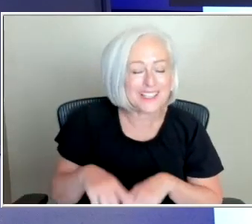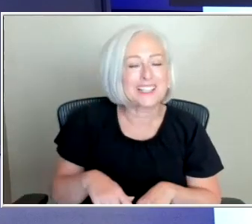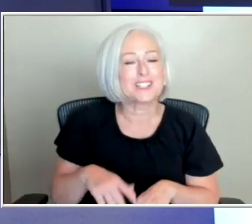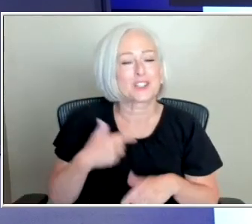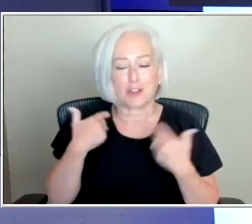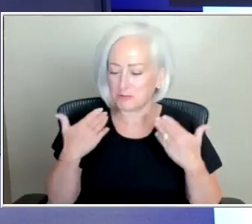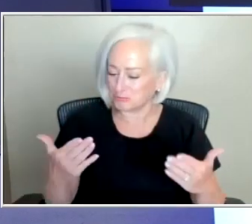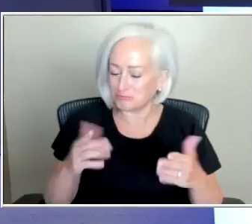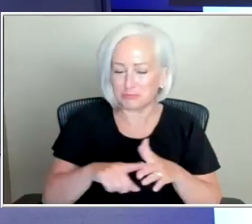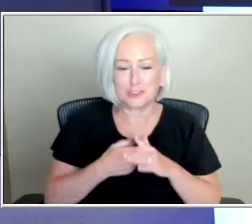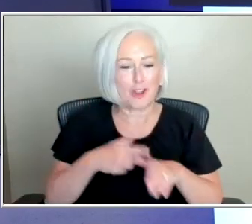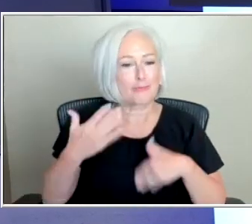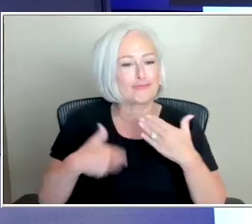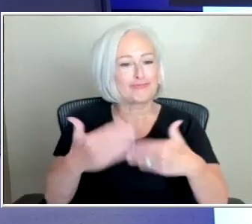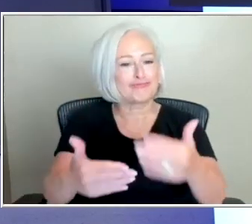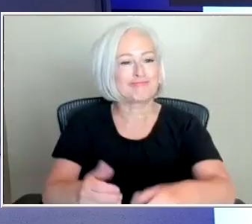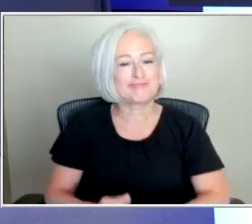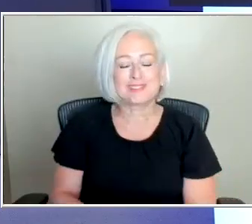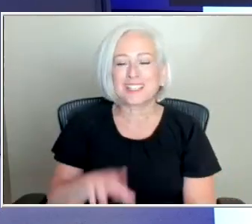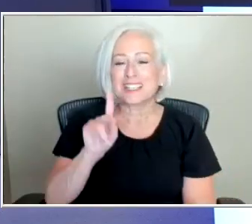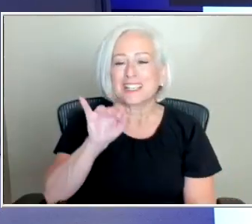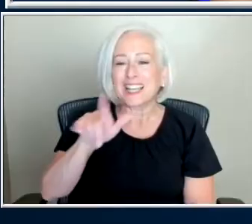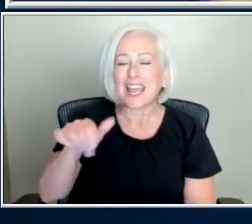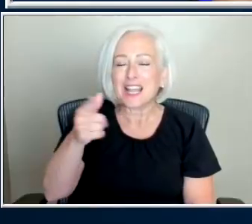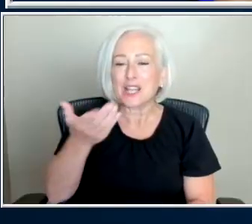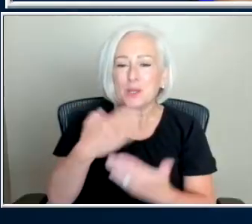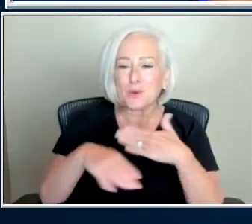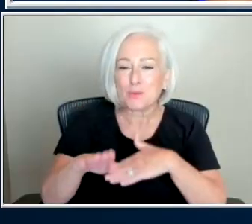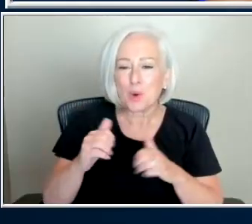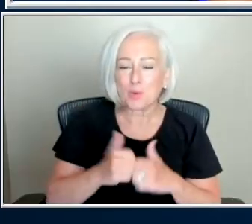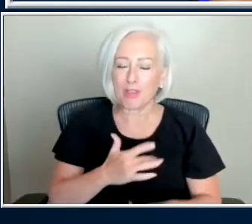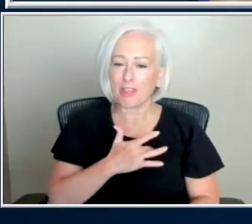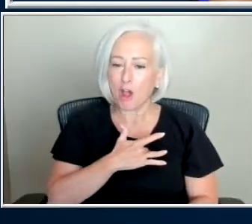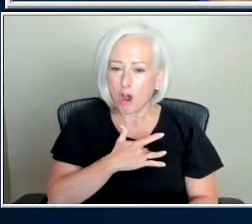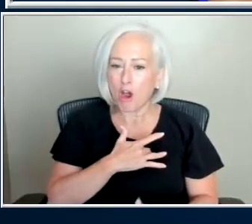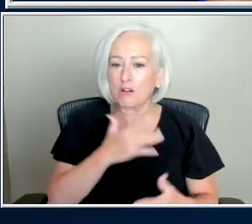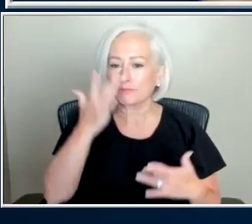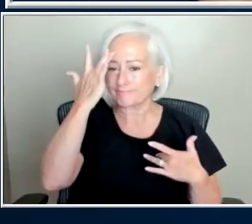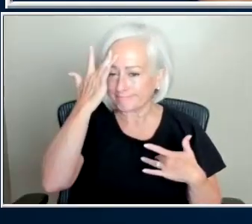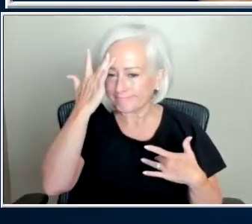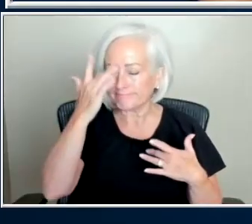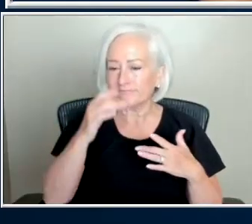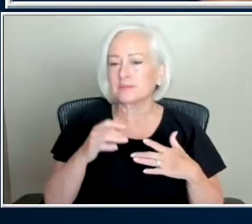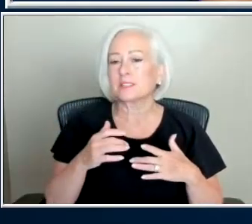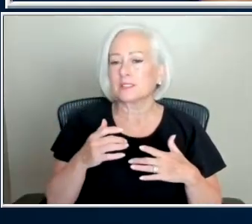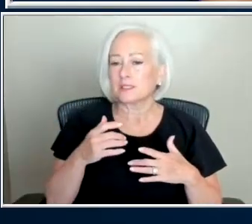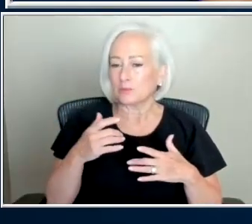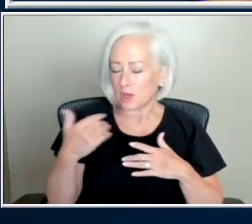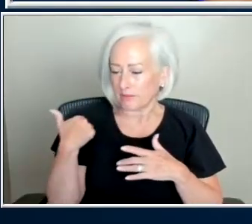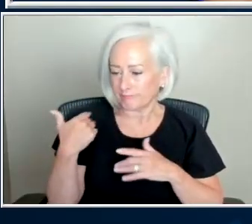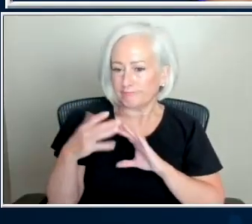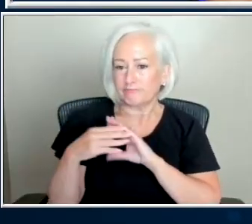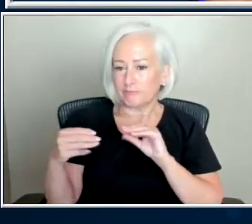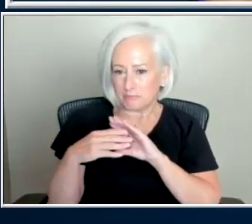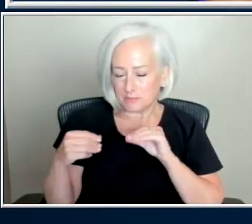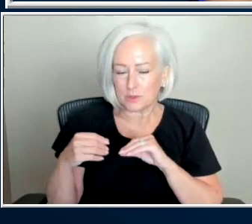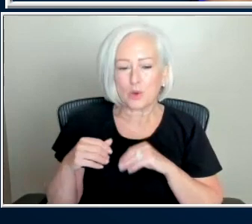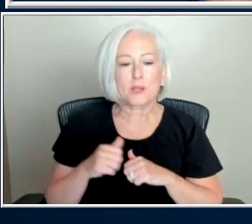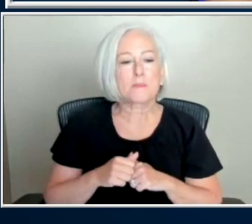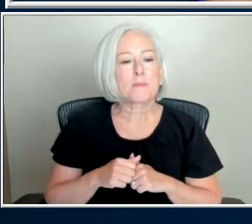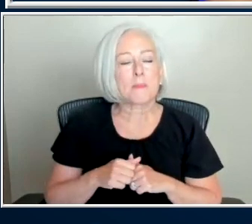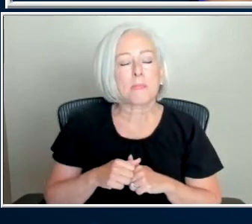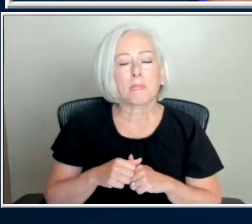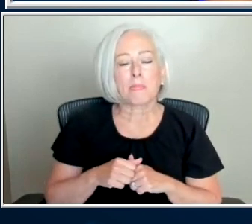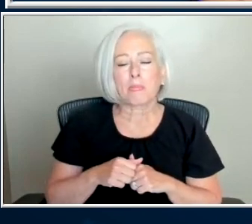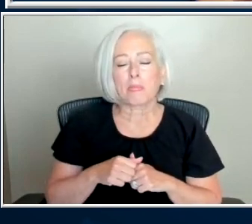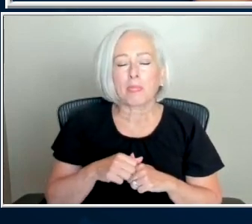Let's do it. So Kaylee, you were born with a heart defect, as we had mentioned in that story that Alexis told us. They're uncommon, but